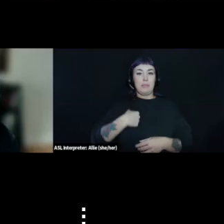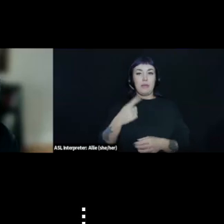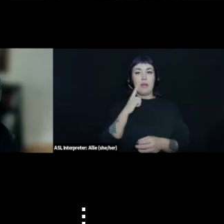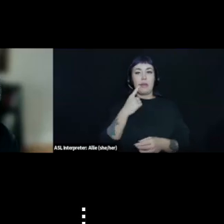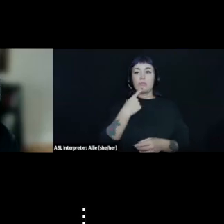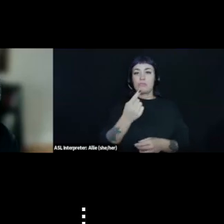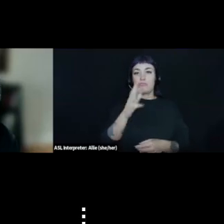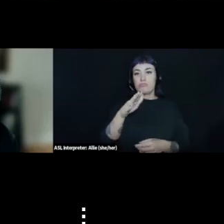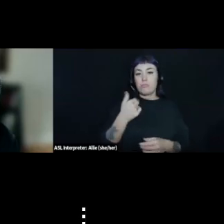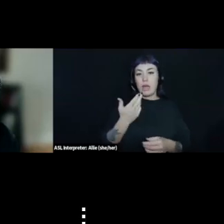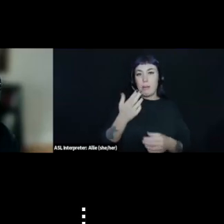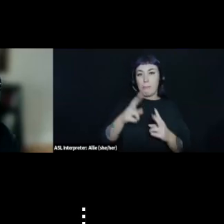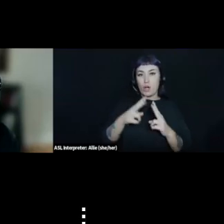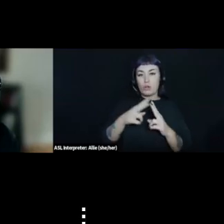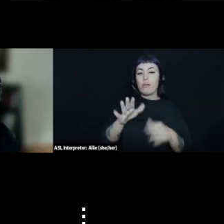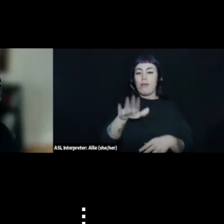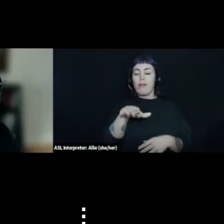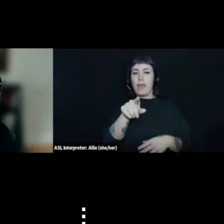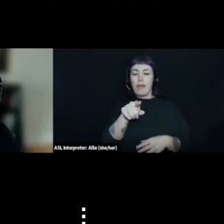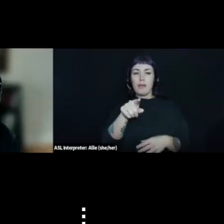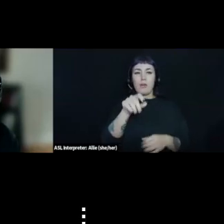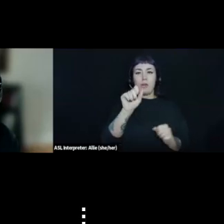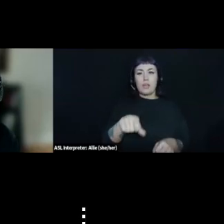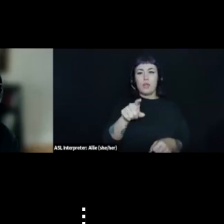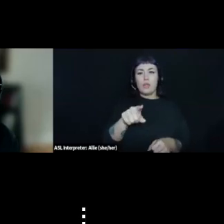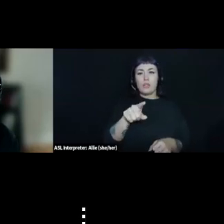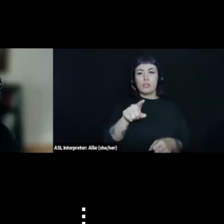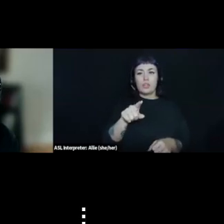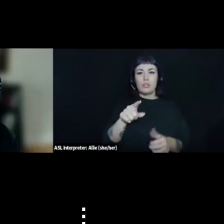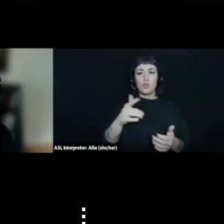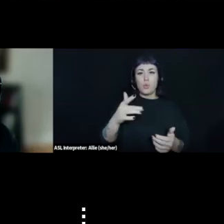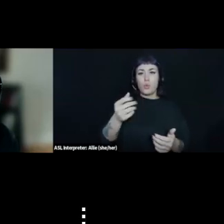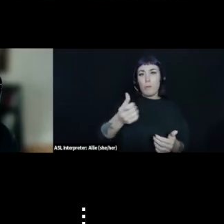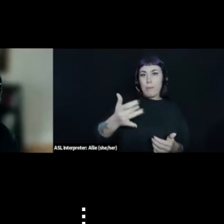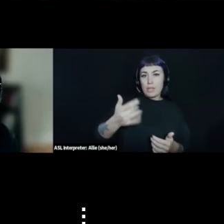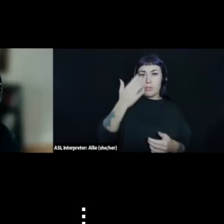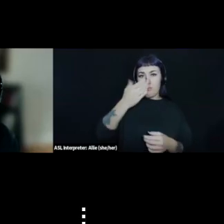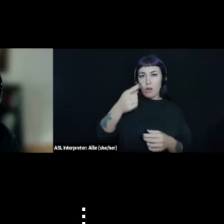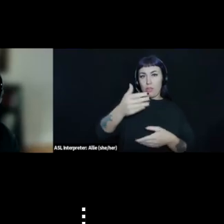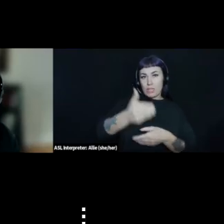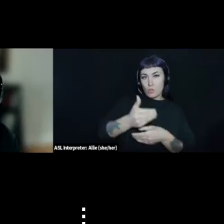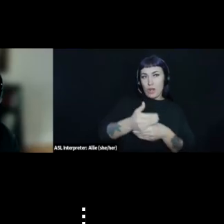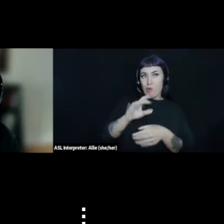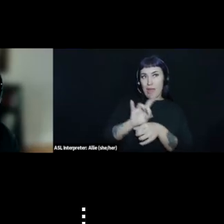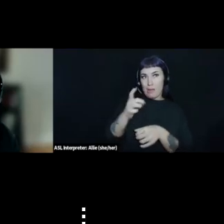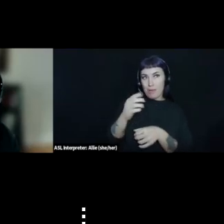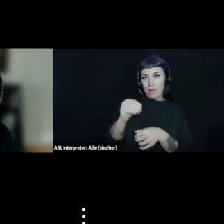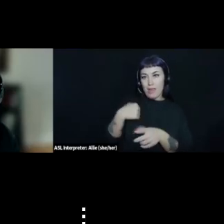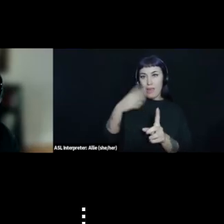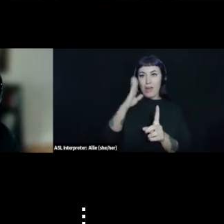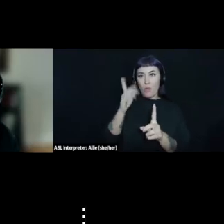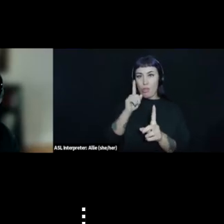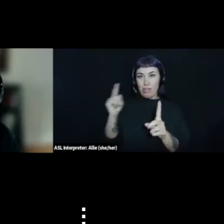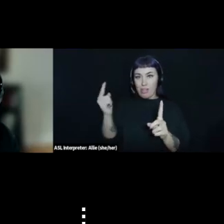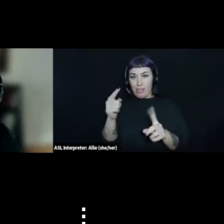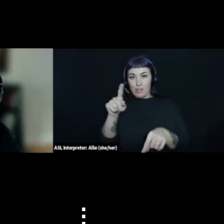could say to my partner, hey, so could you masturbate in front of this window at 8 p.m. and I will sneak